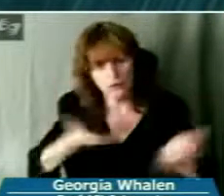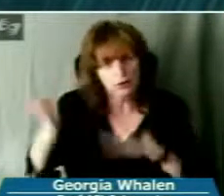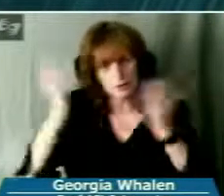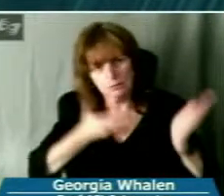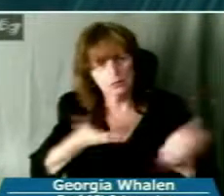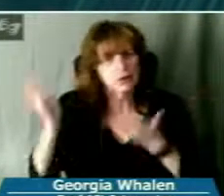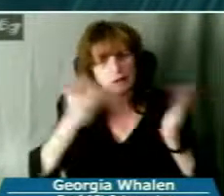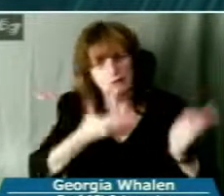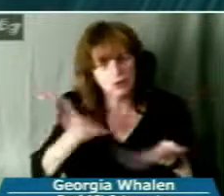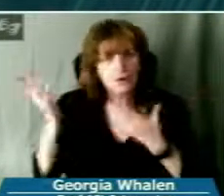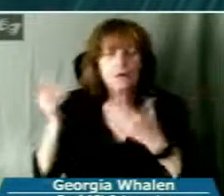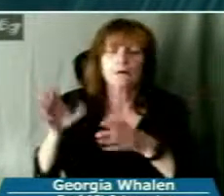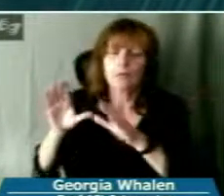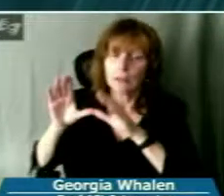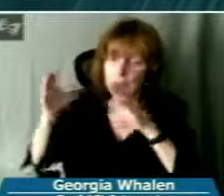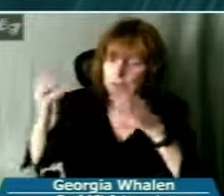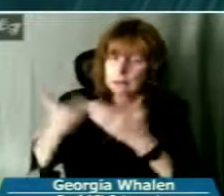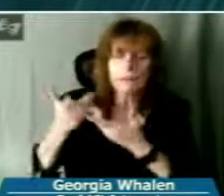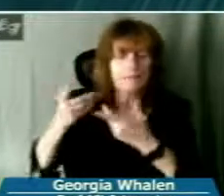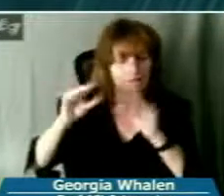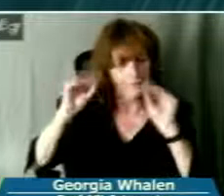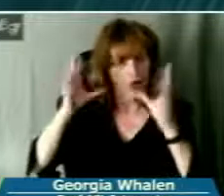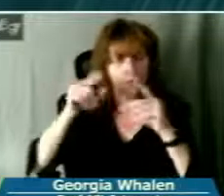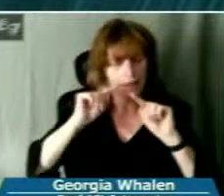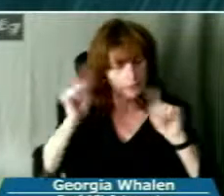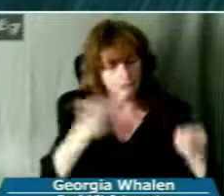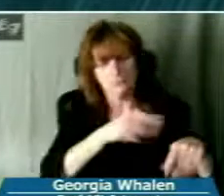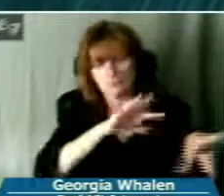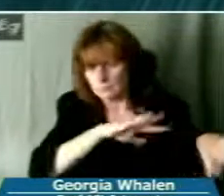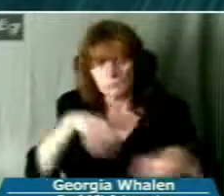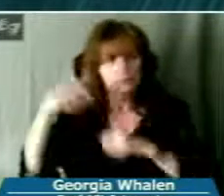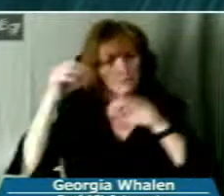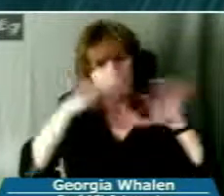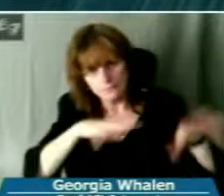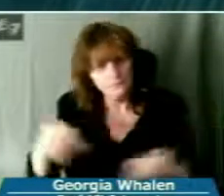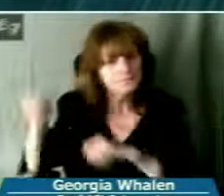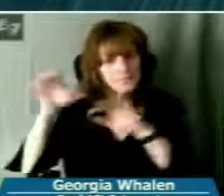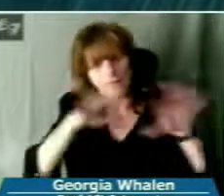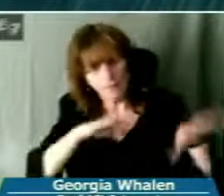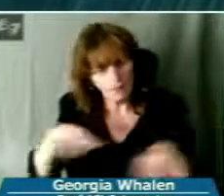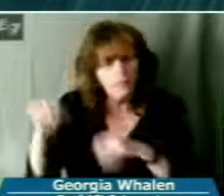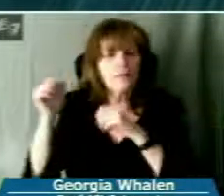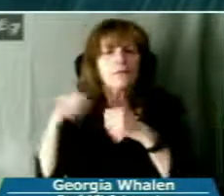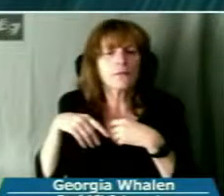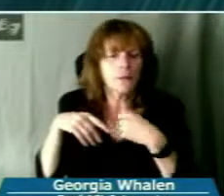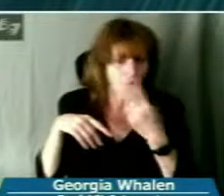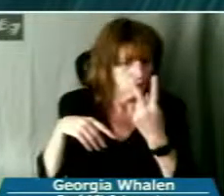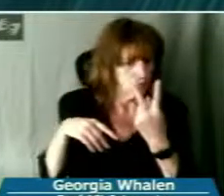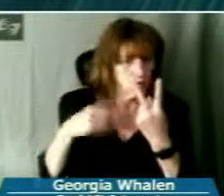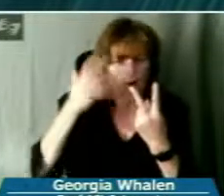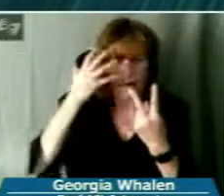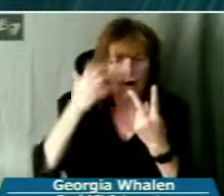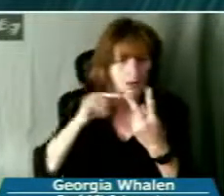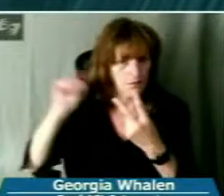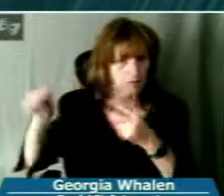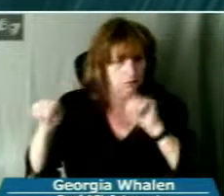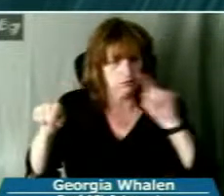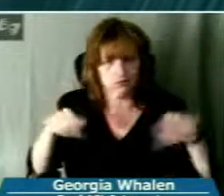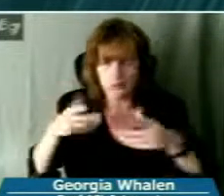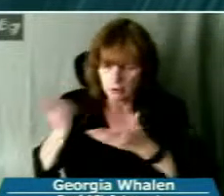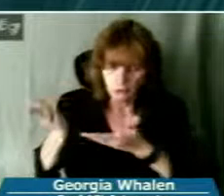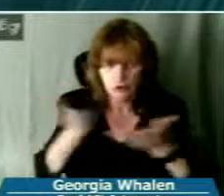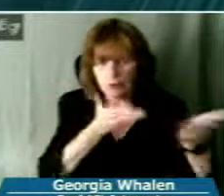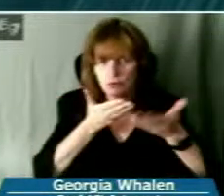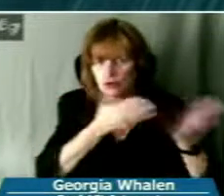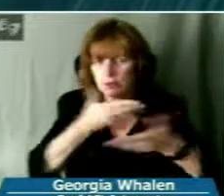of paramedics coming down and shuttling people to the two hospitals. So I know that our paramedics used their structure to work through